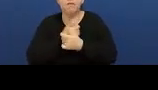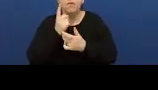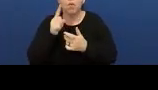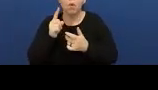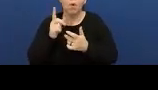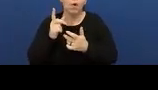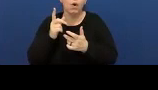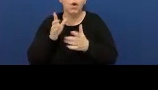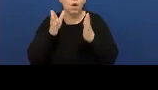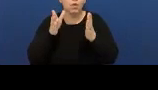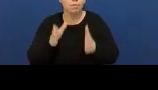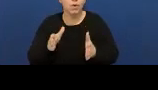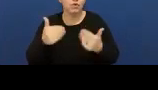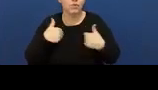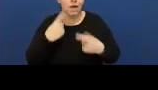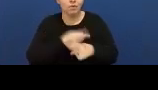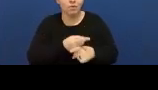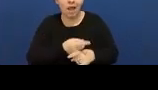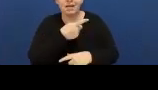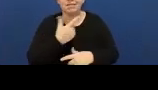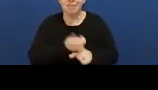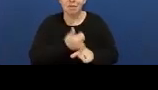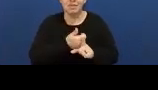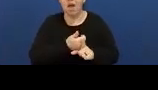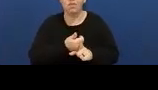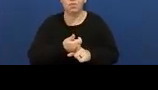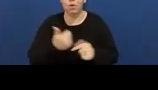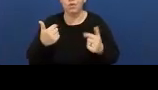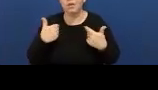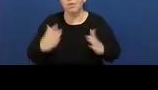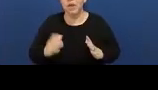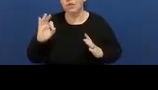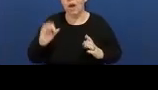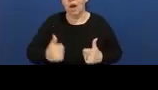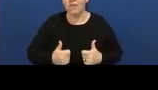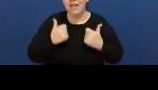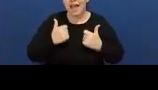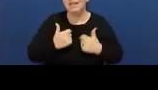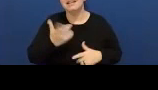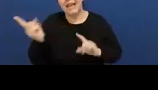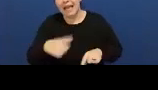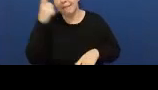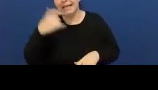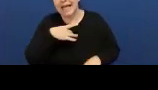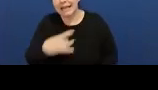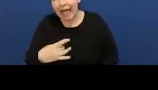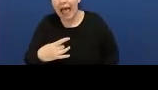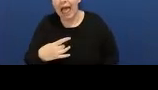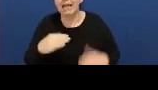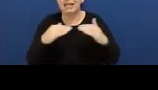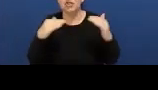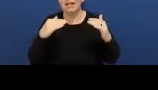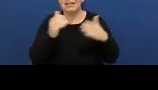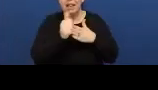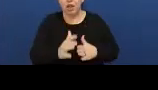is extolling himself here, right? He's basically, they came because they like Intef because he's a just leader. So we